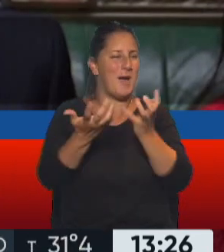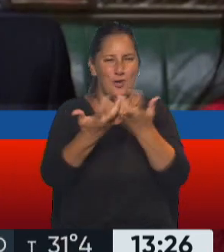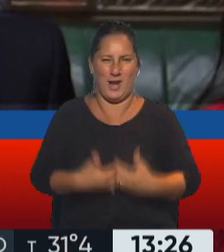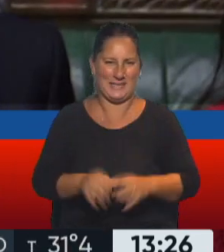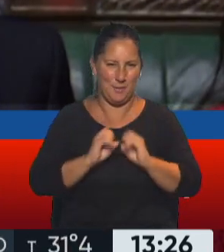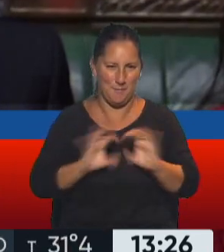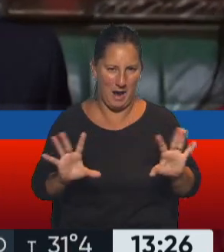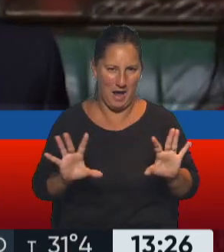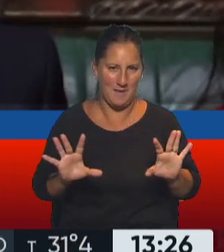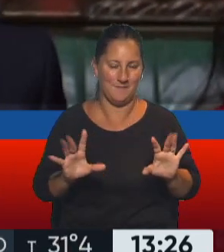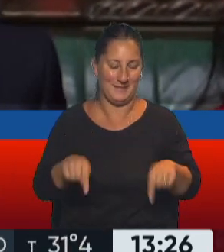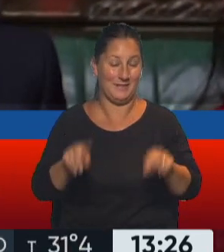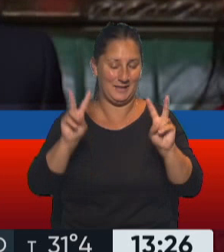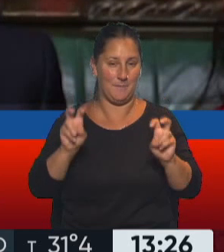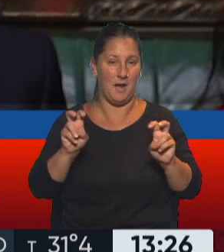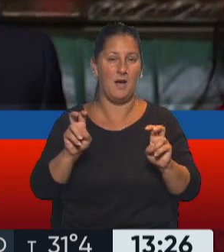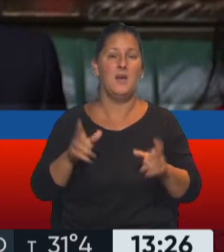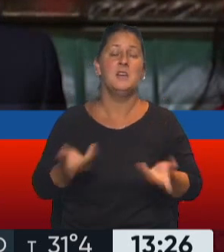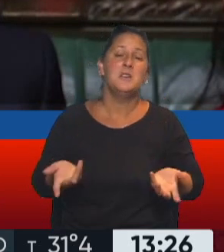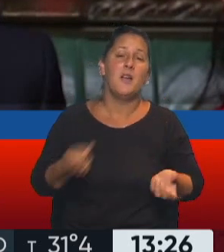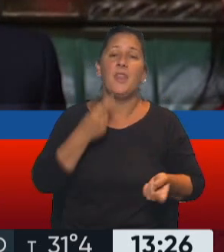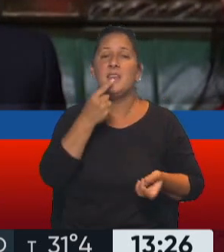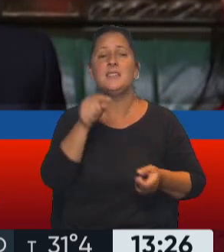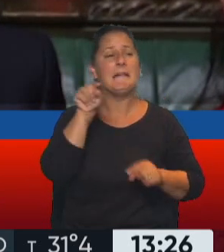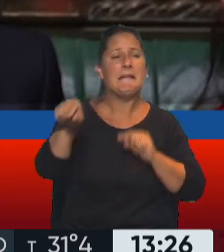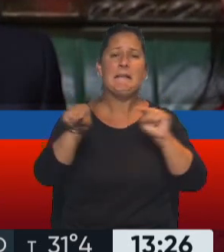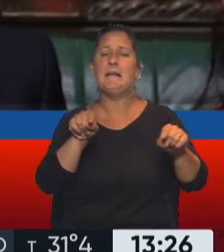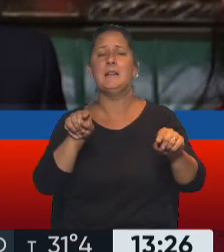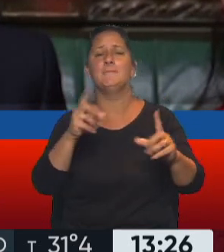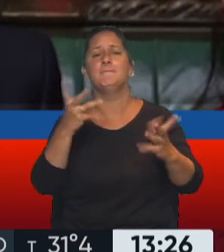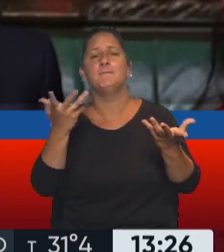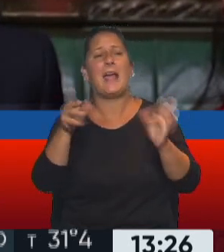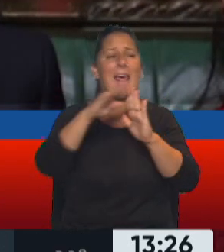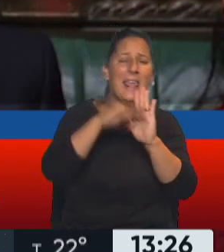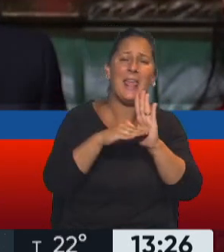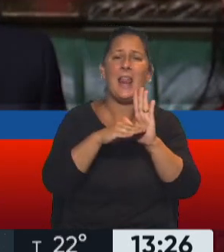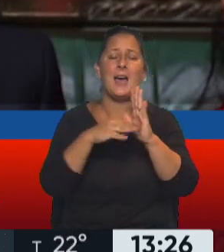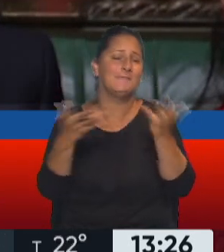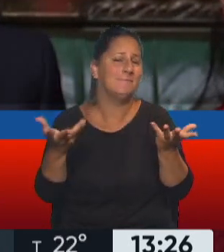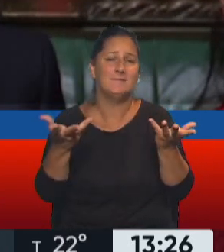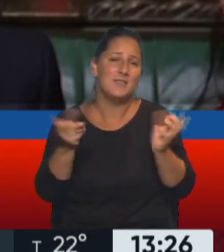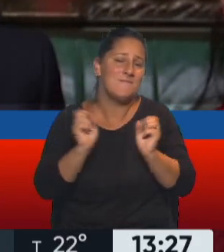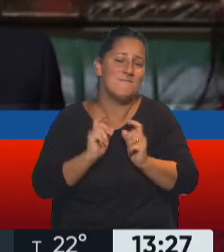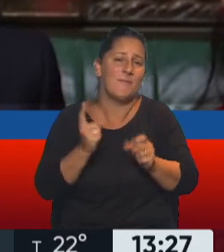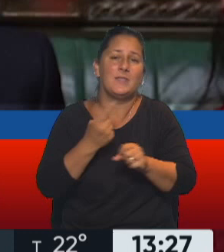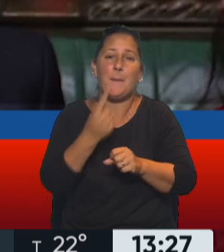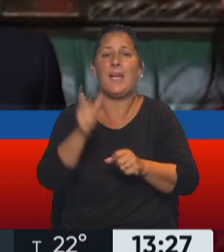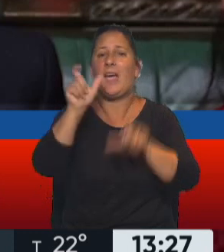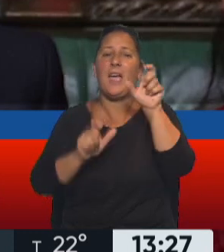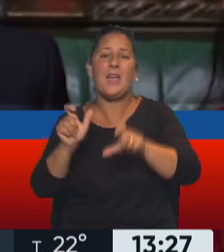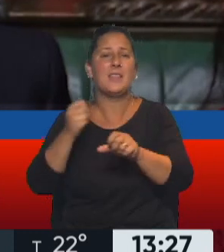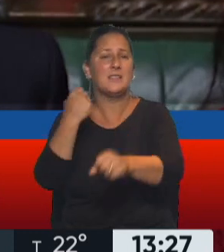handled. And it's no use saying that this or that was within the rules, and it's no use saying that people were working hard.